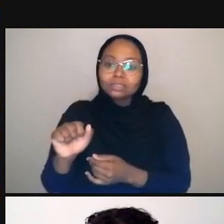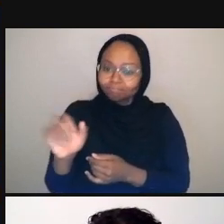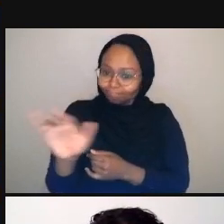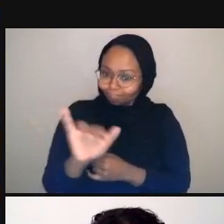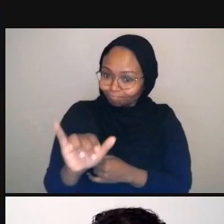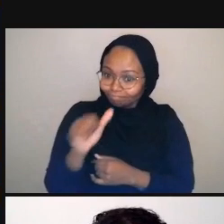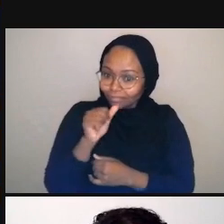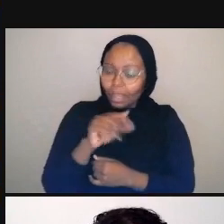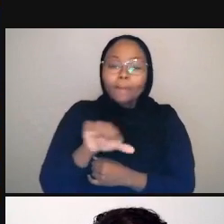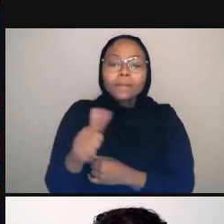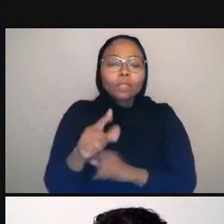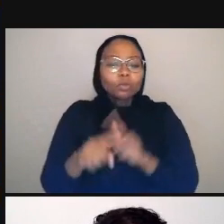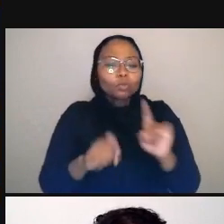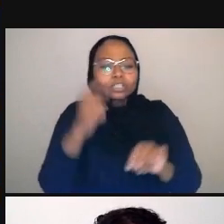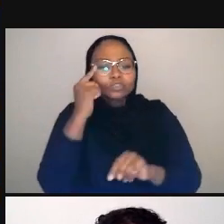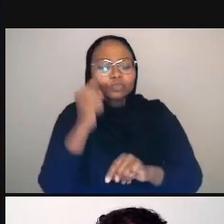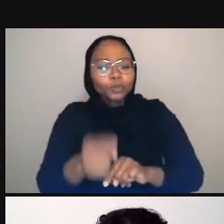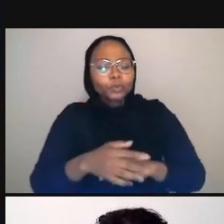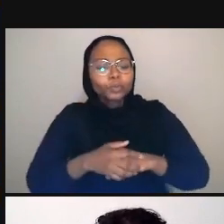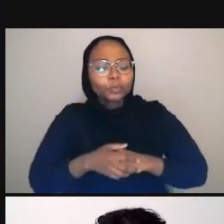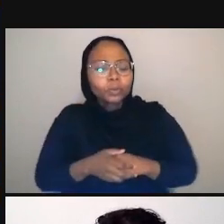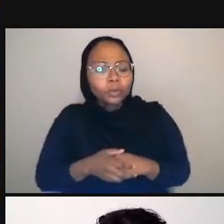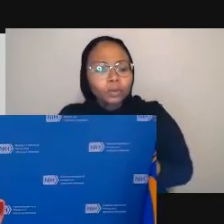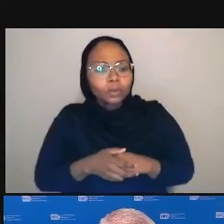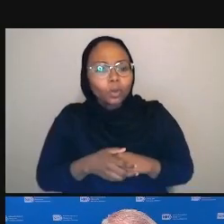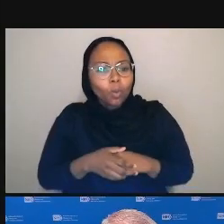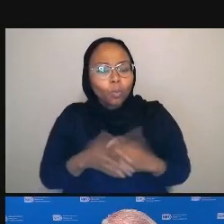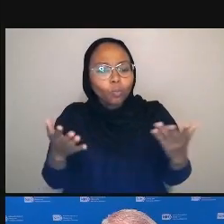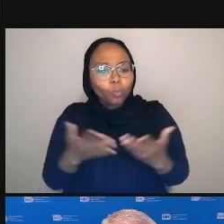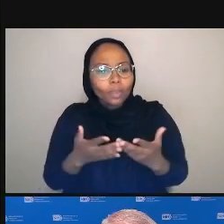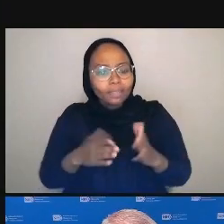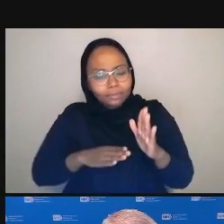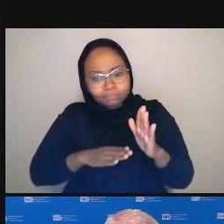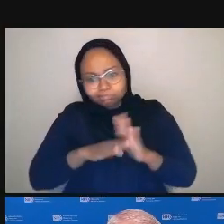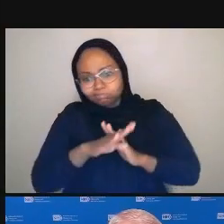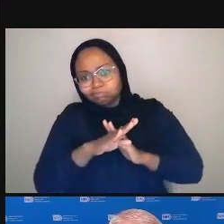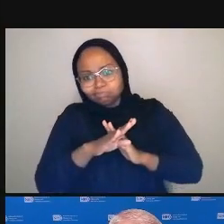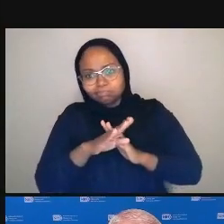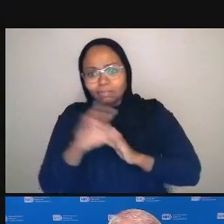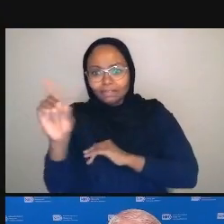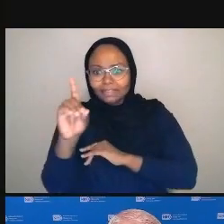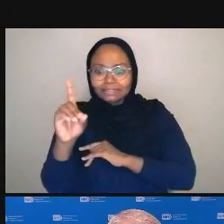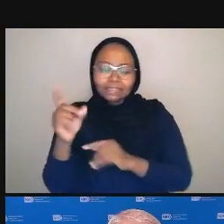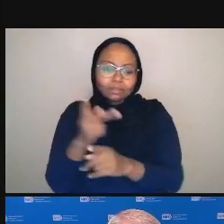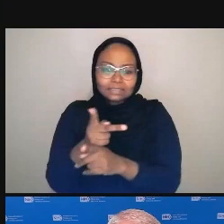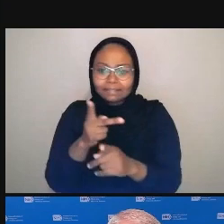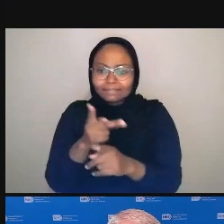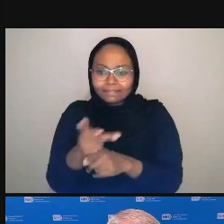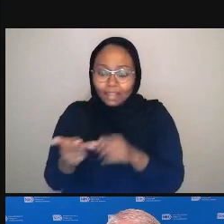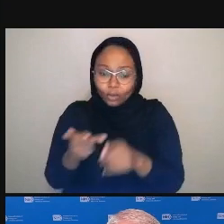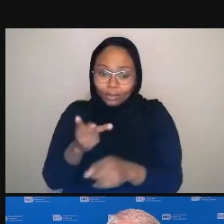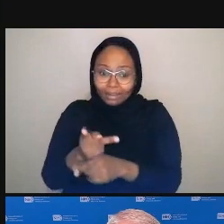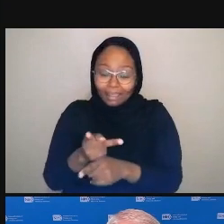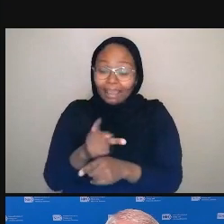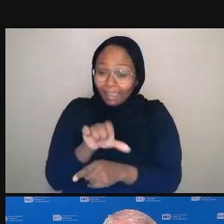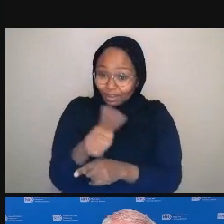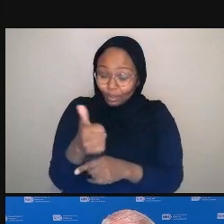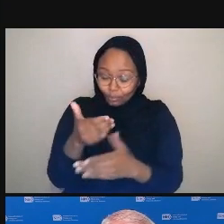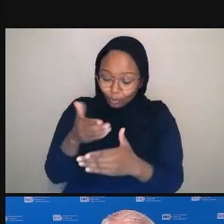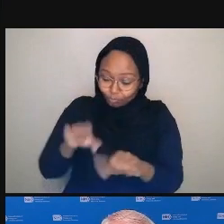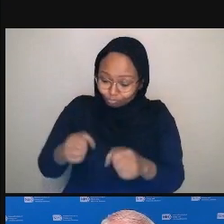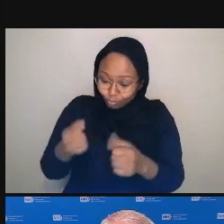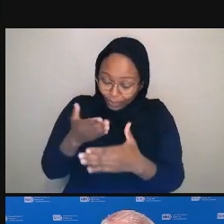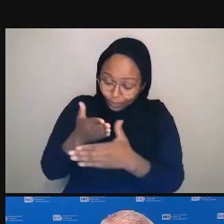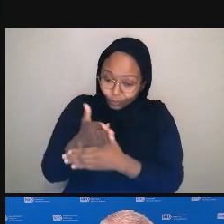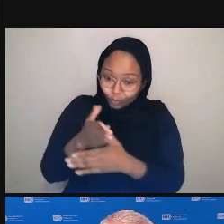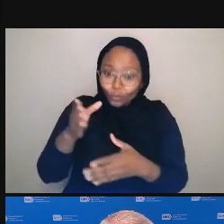One of the questions I have for you is, with the surge of the Delta variant, as well as breakthrough infections that you mentioned, in